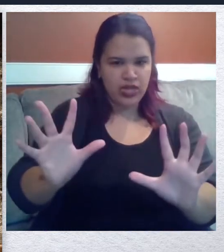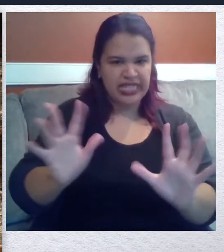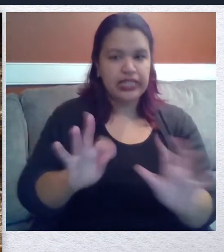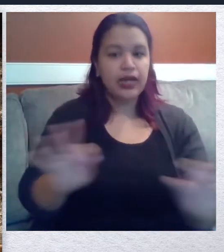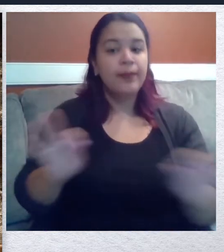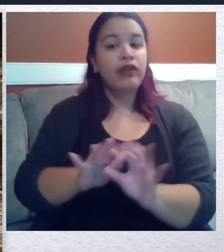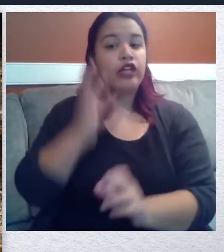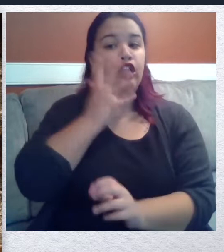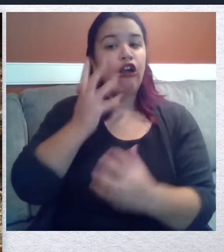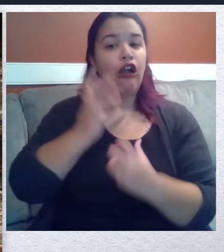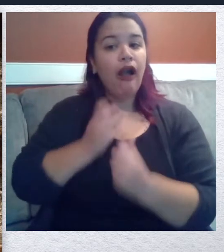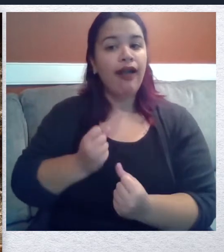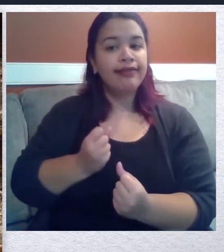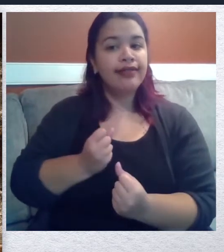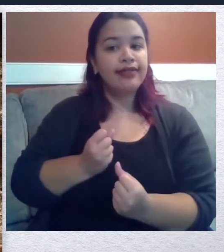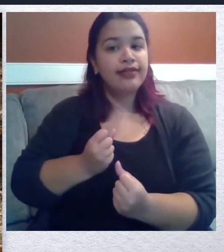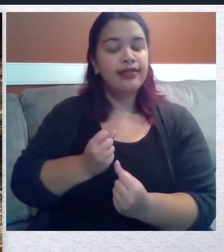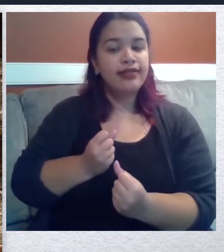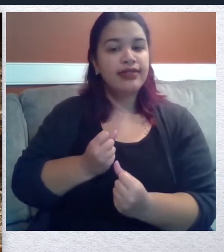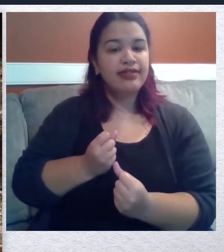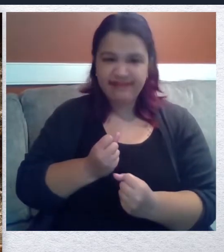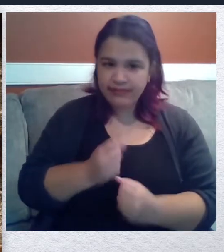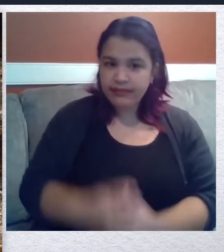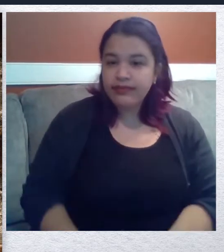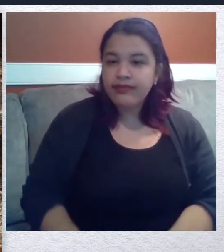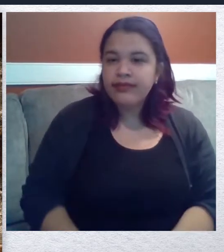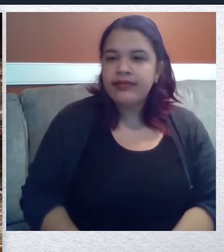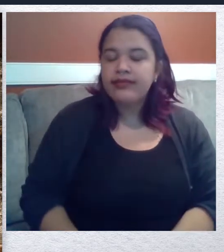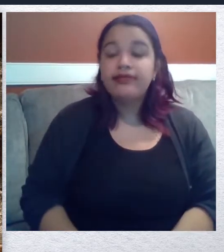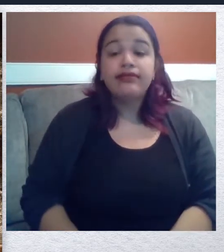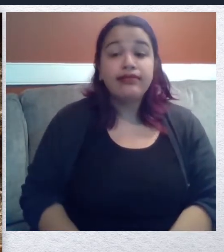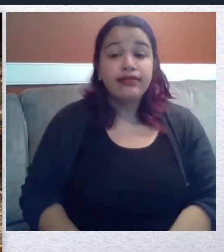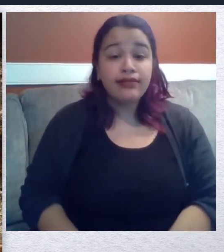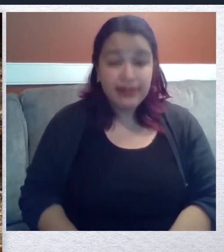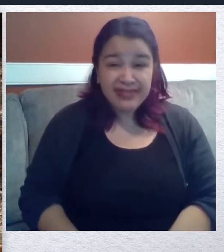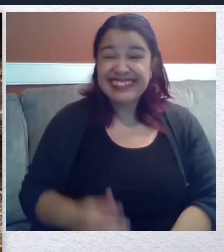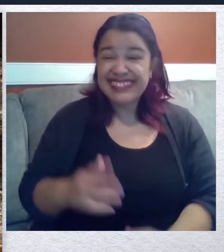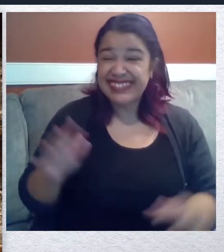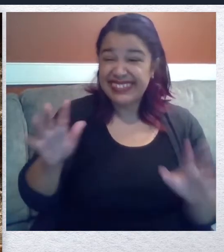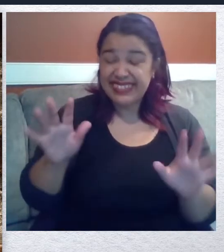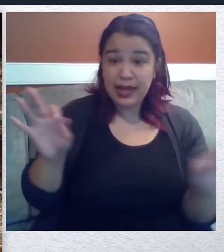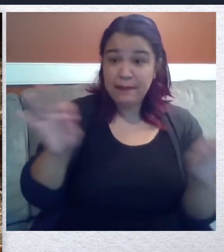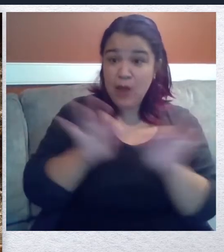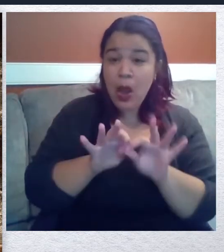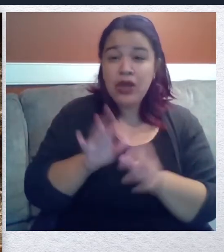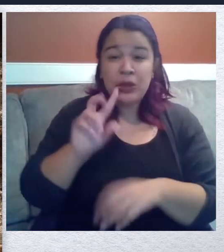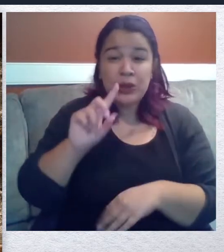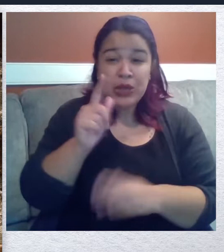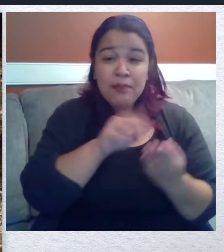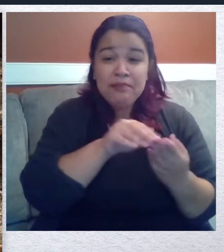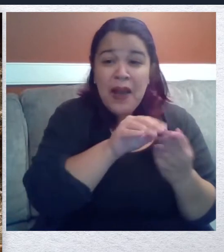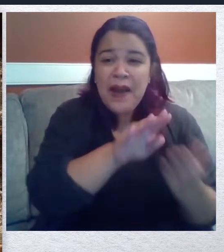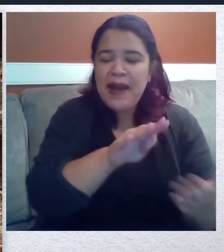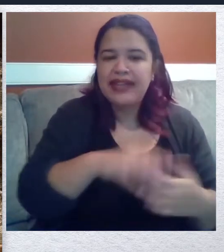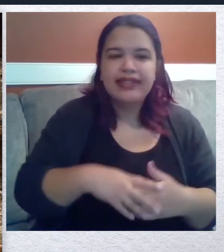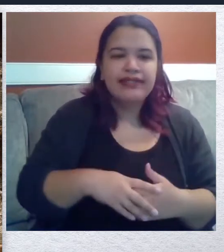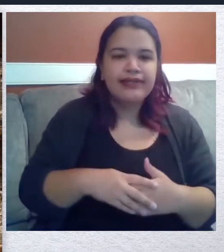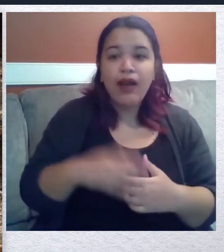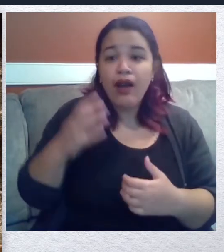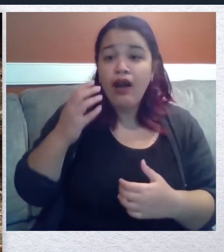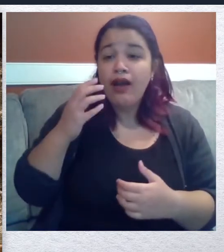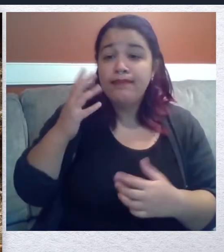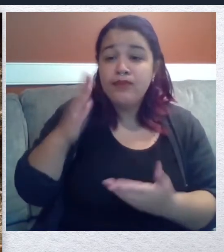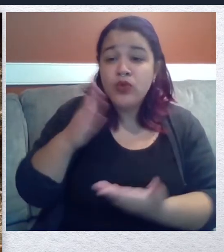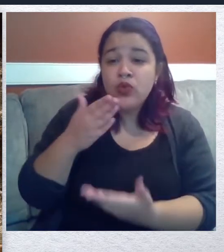environment, dogs barking, background noise, cell phone sounds, etc. Do not speak